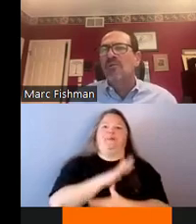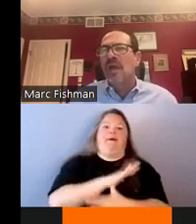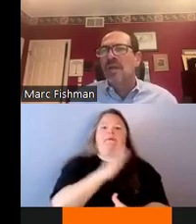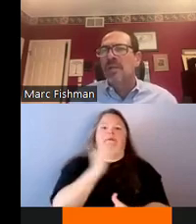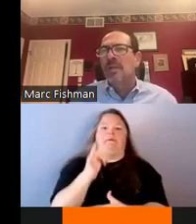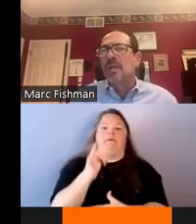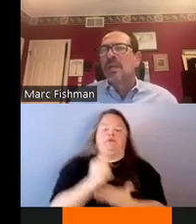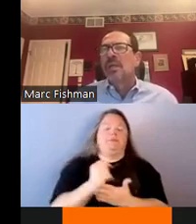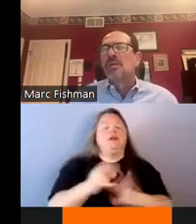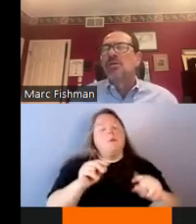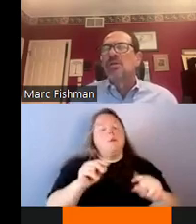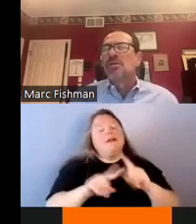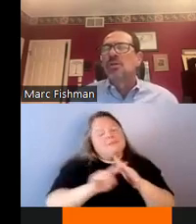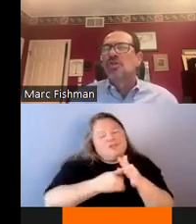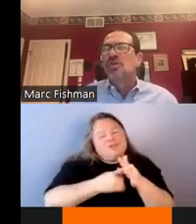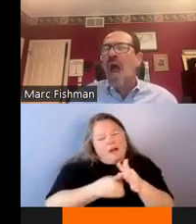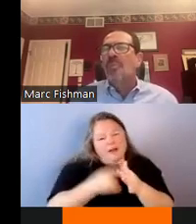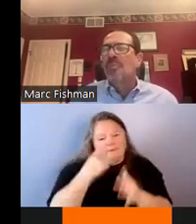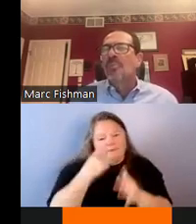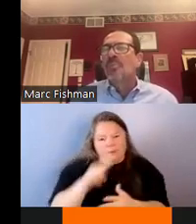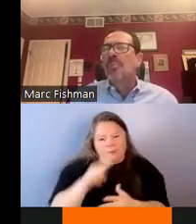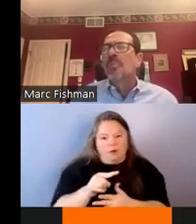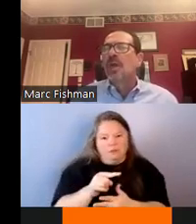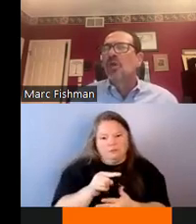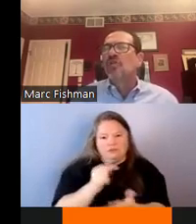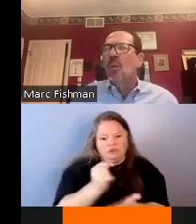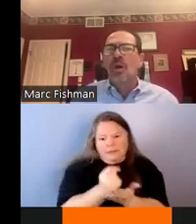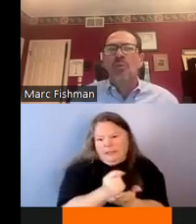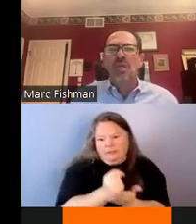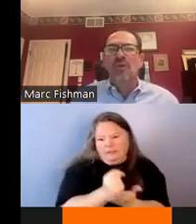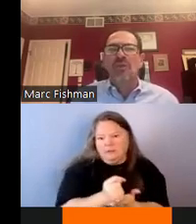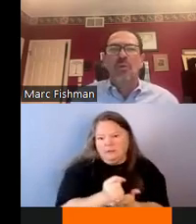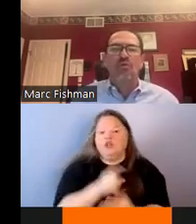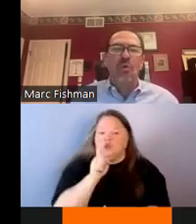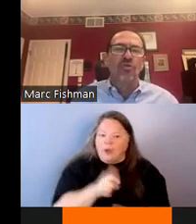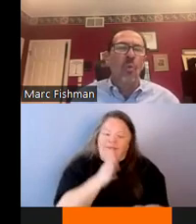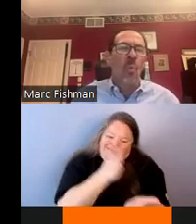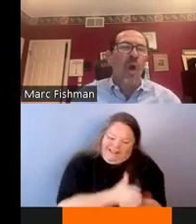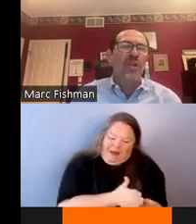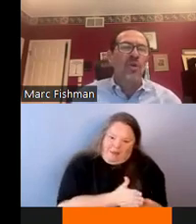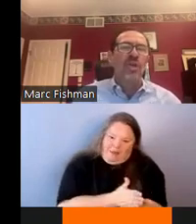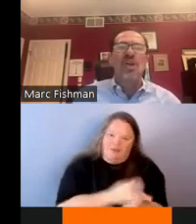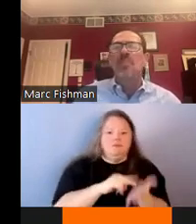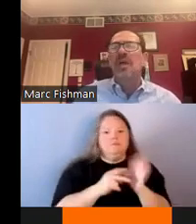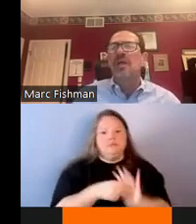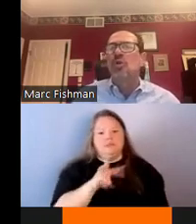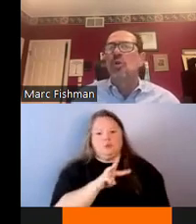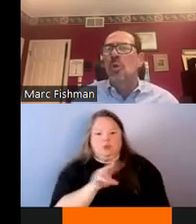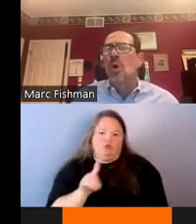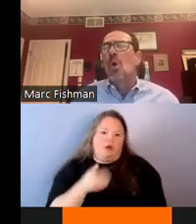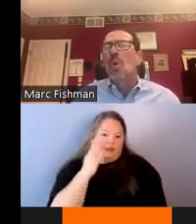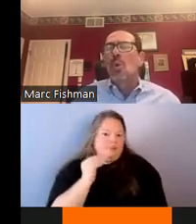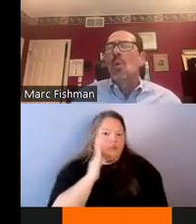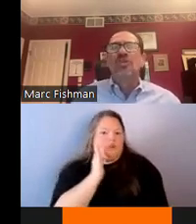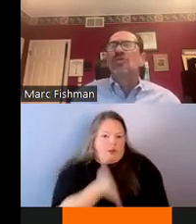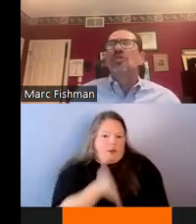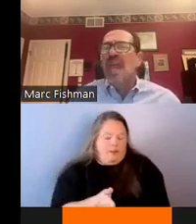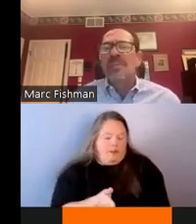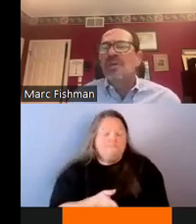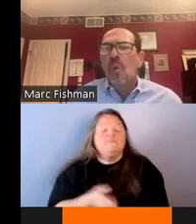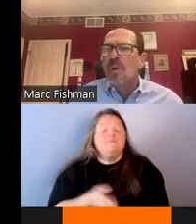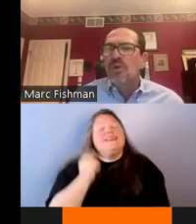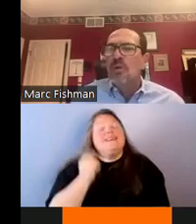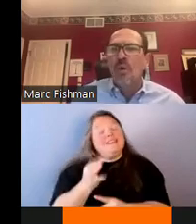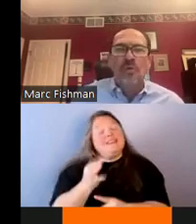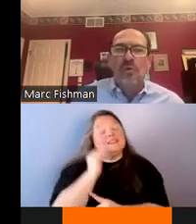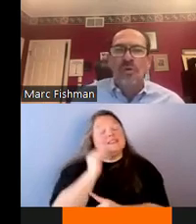highly motivated to stop because they want to relieve their withdrawal. So what is it we typically do? It's the